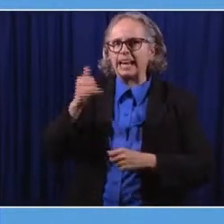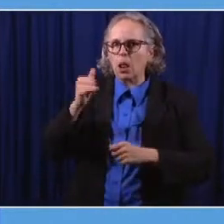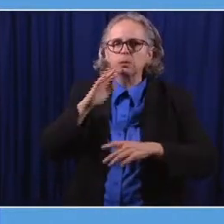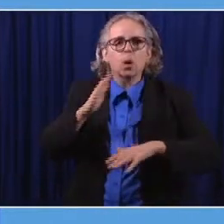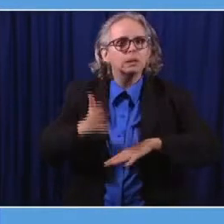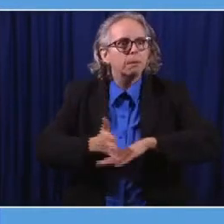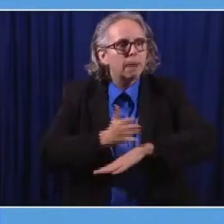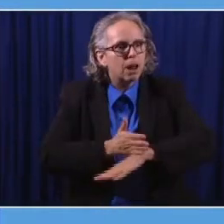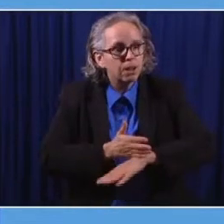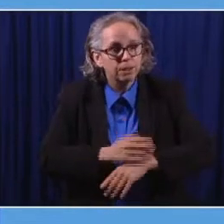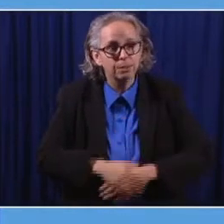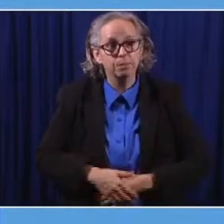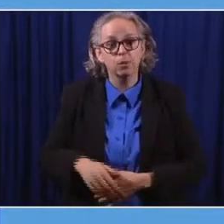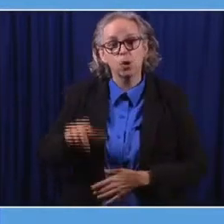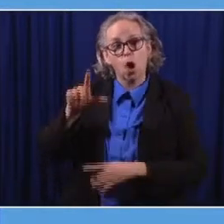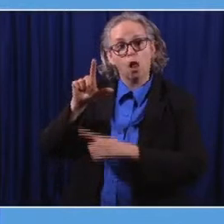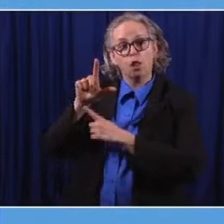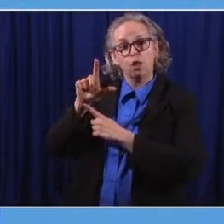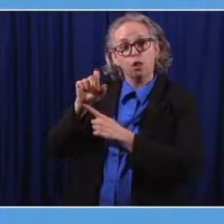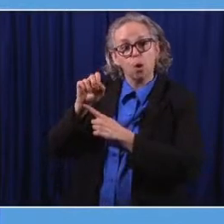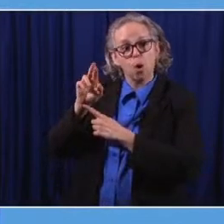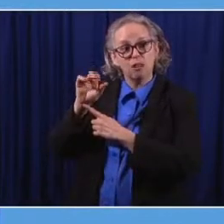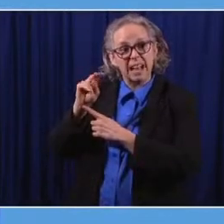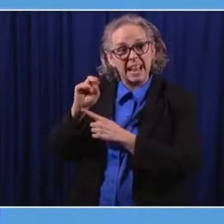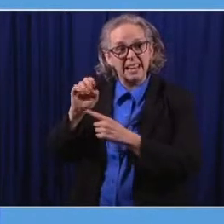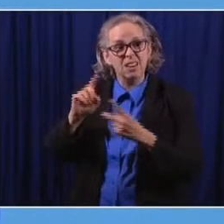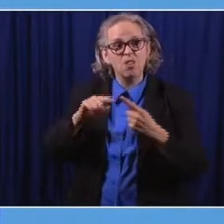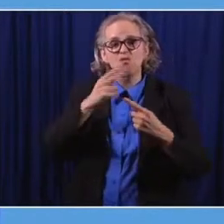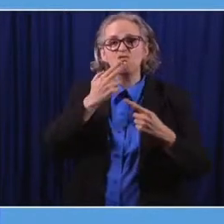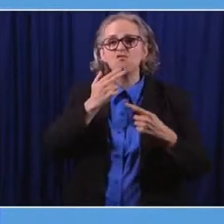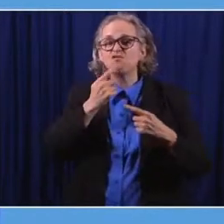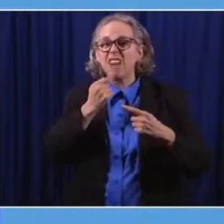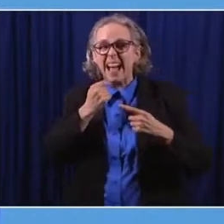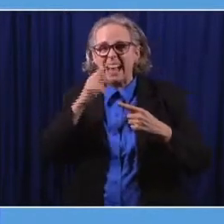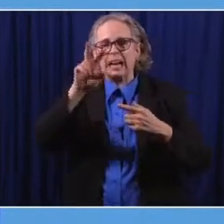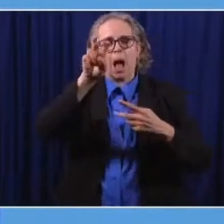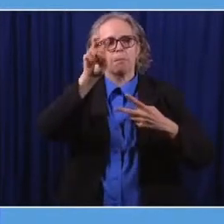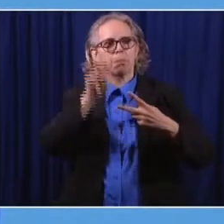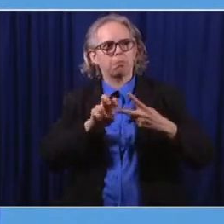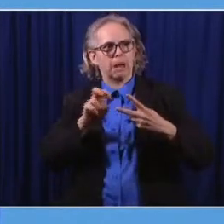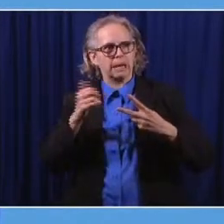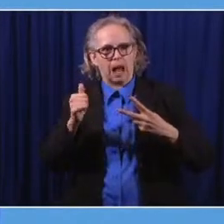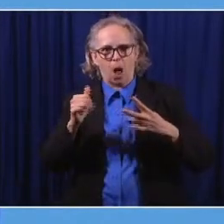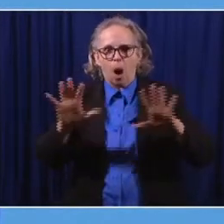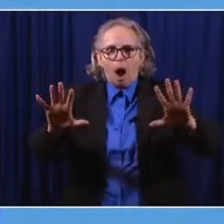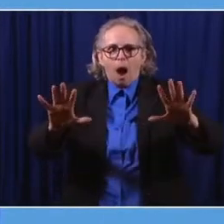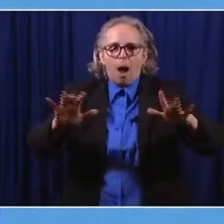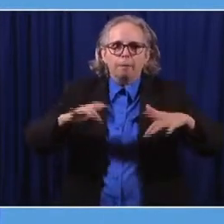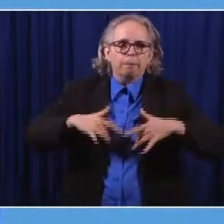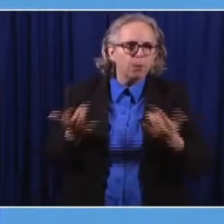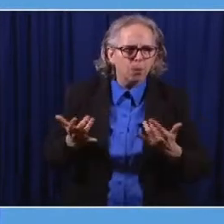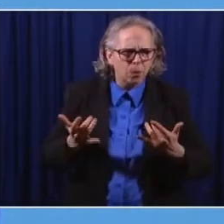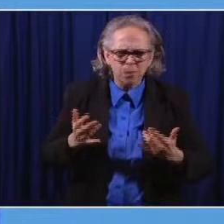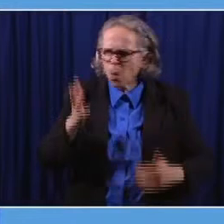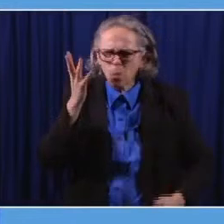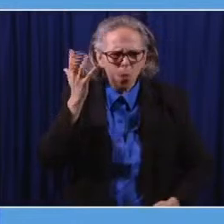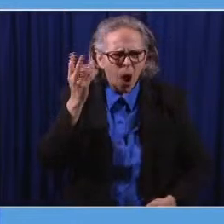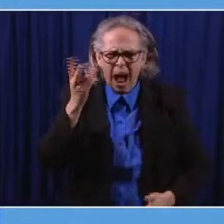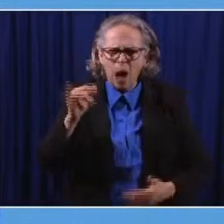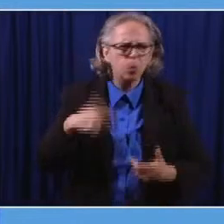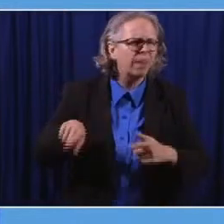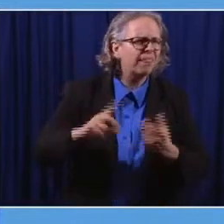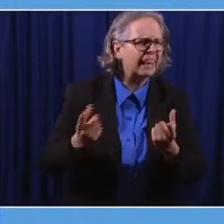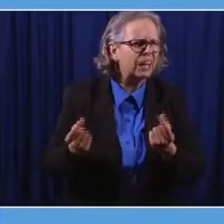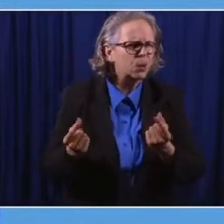2 levels this week from red to yellow. And frankly, we asked what was going on in Lorain. Local health department officials tell